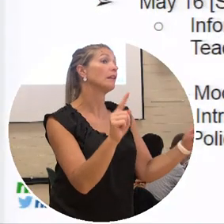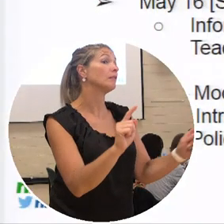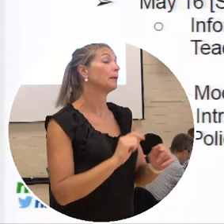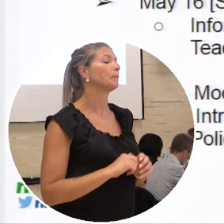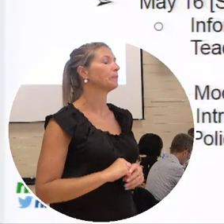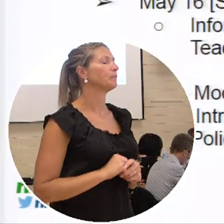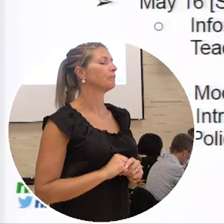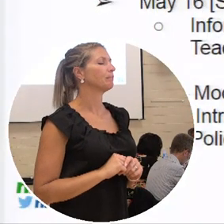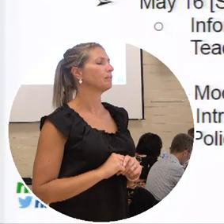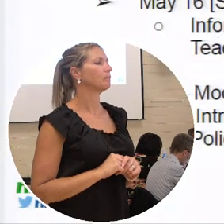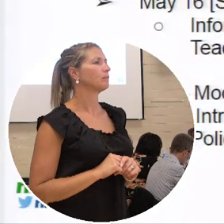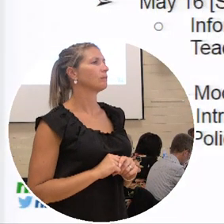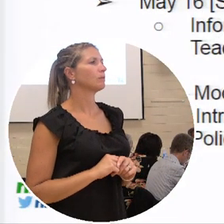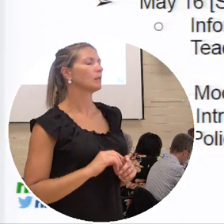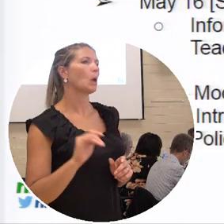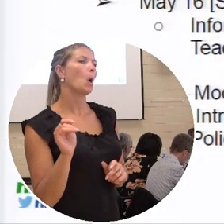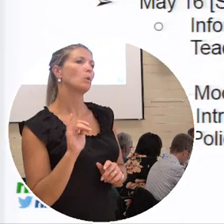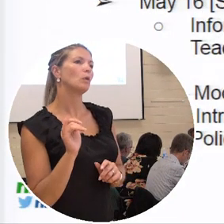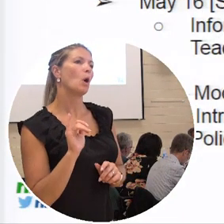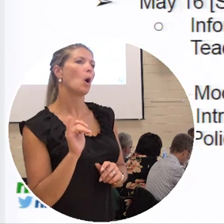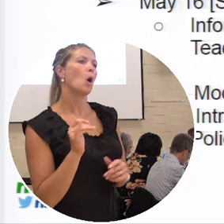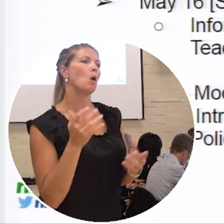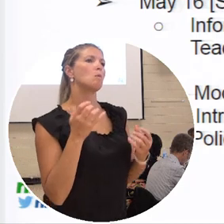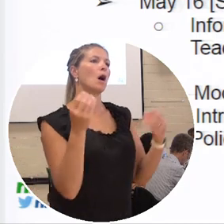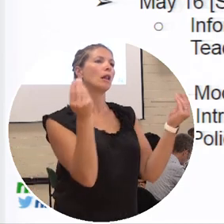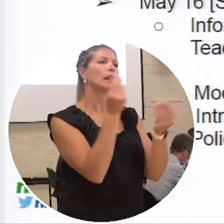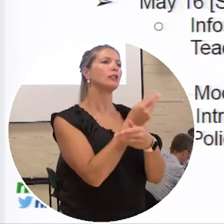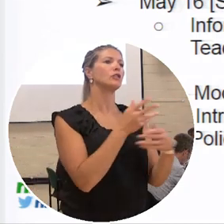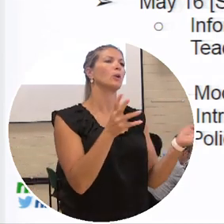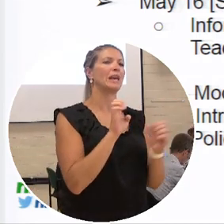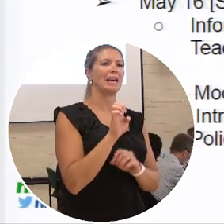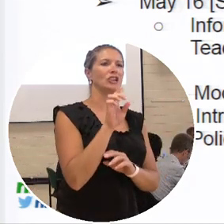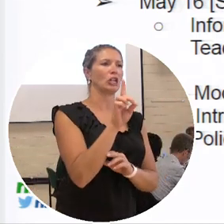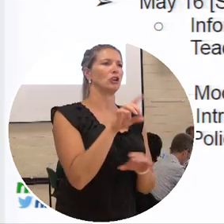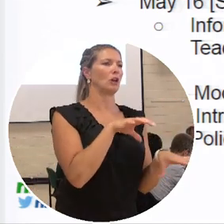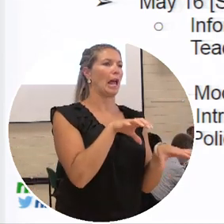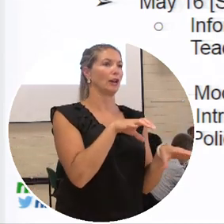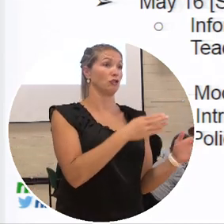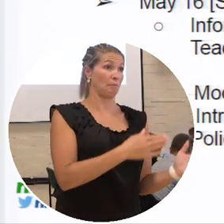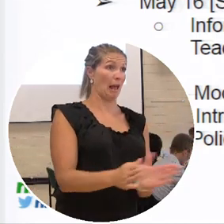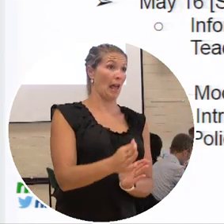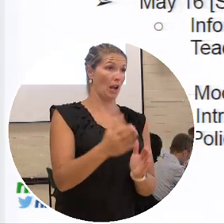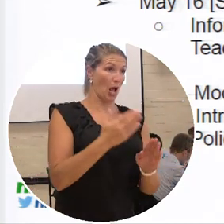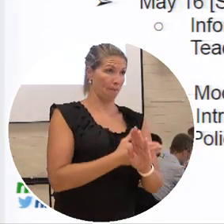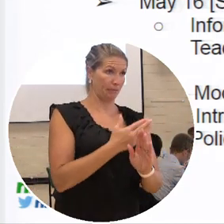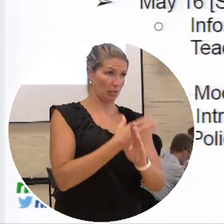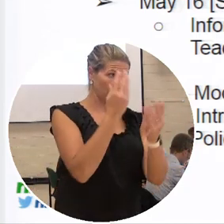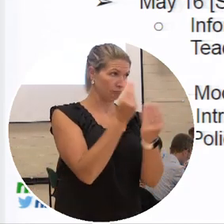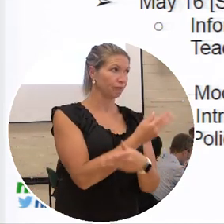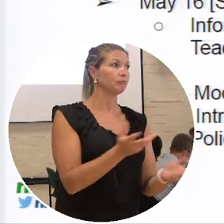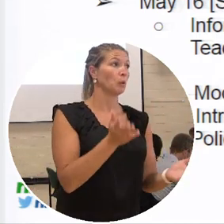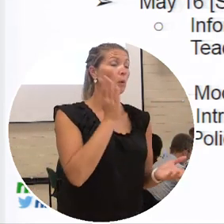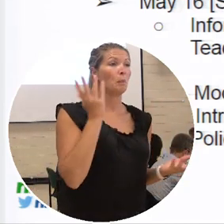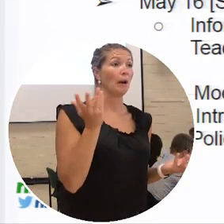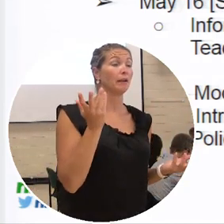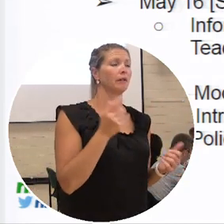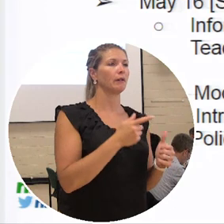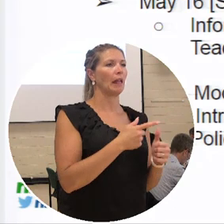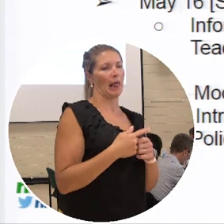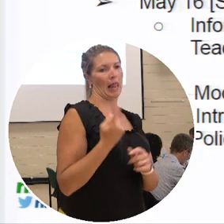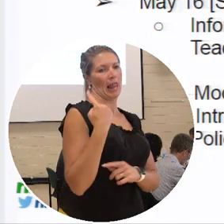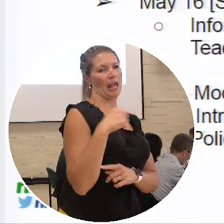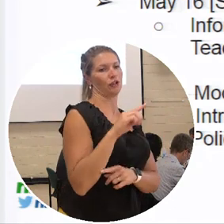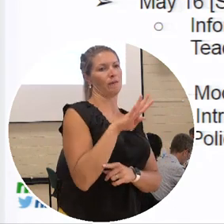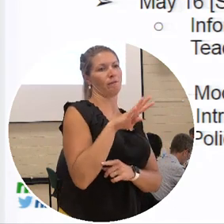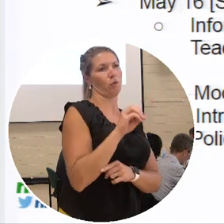Just to mention as well the Education Action Plan, to update you on that. Last year, 40 schools on phase one.